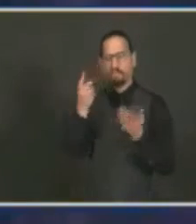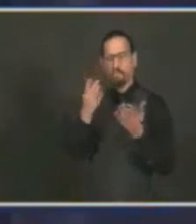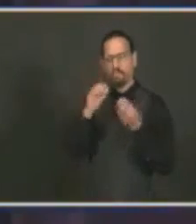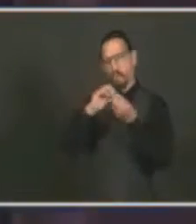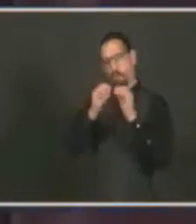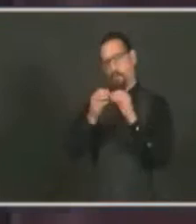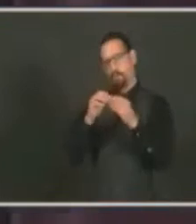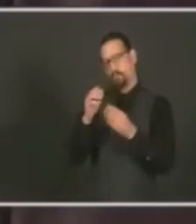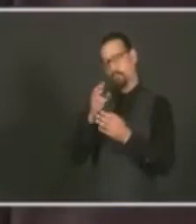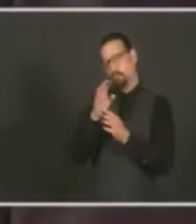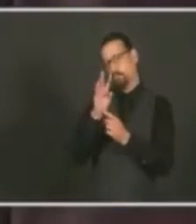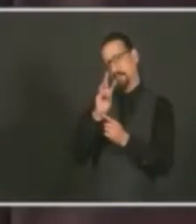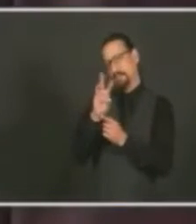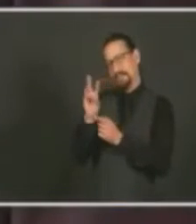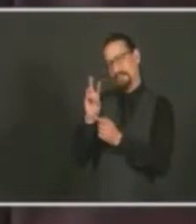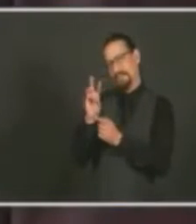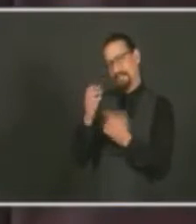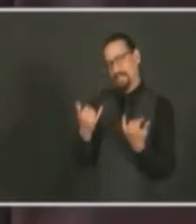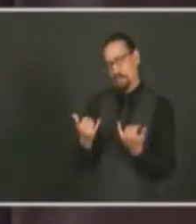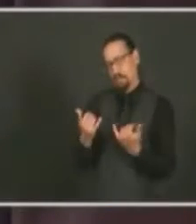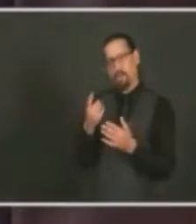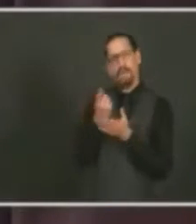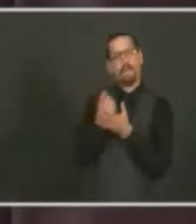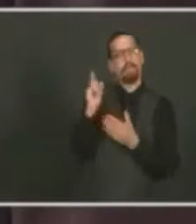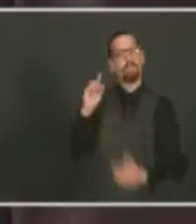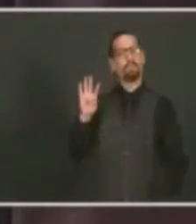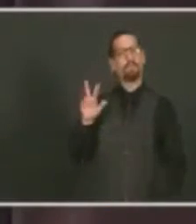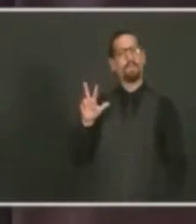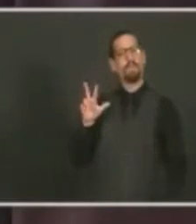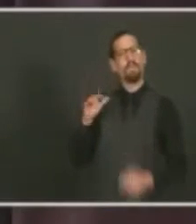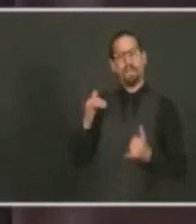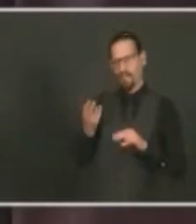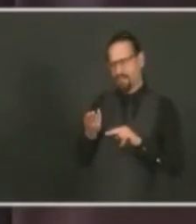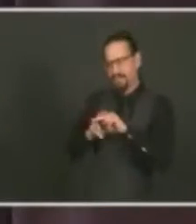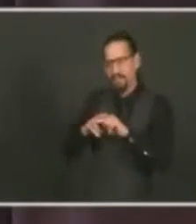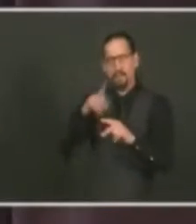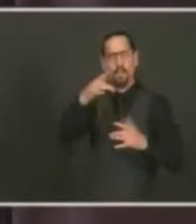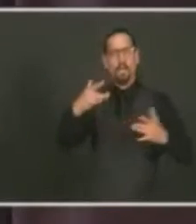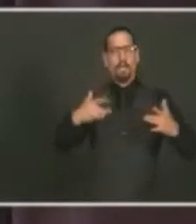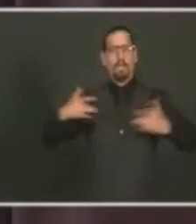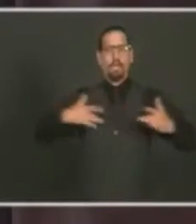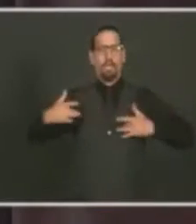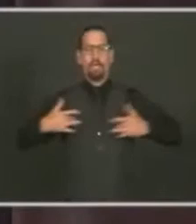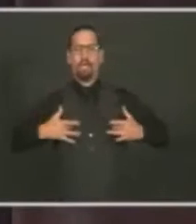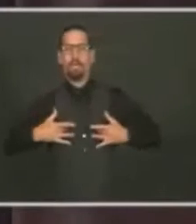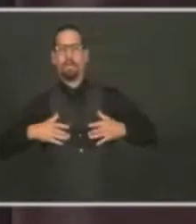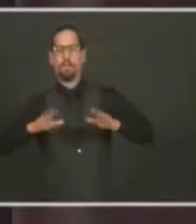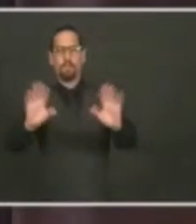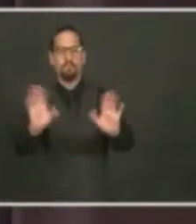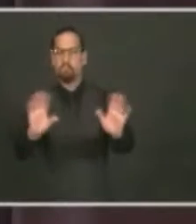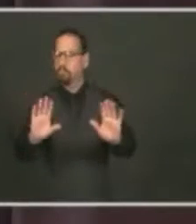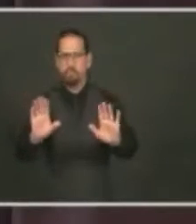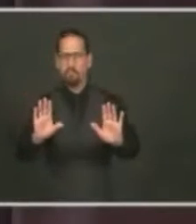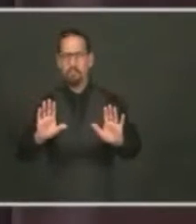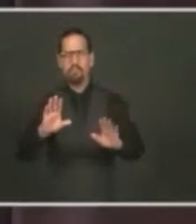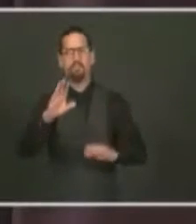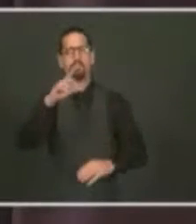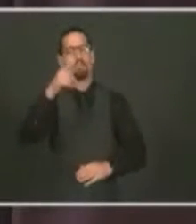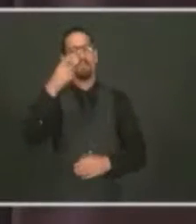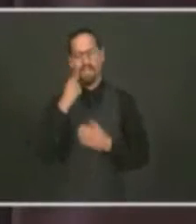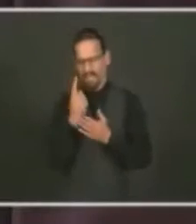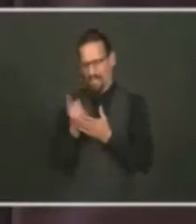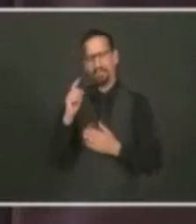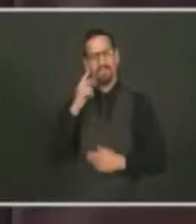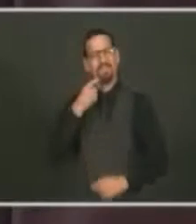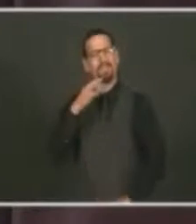2 weeks ago, when we saw 43 hospitalizations, it was an especially good week